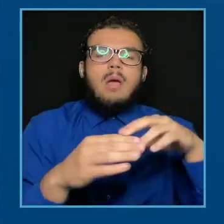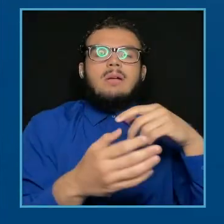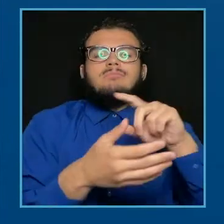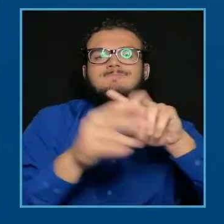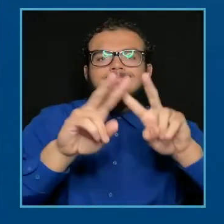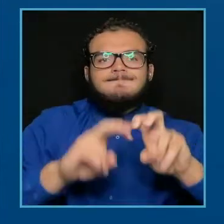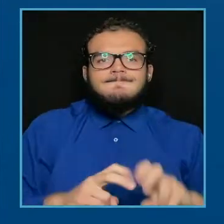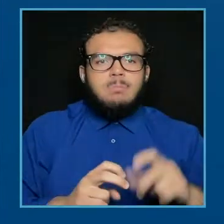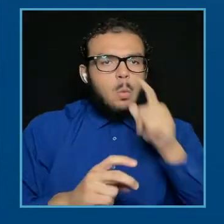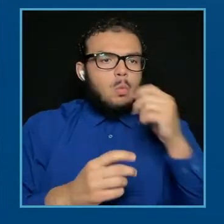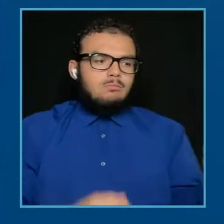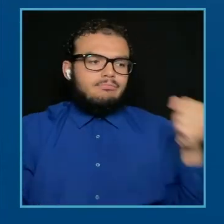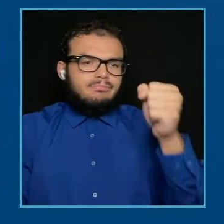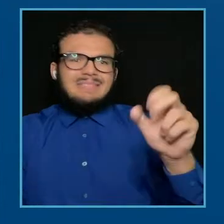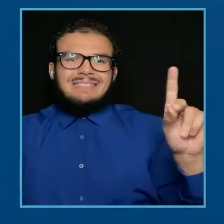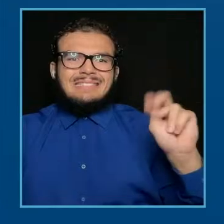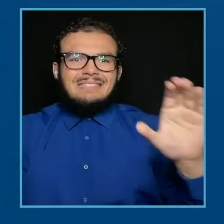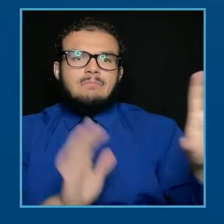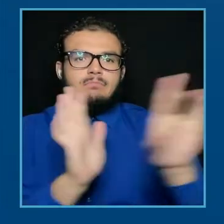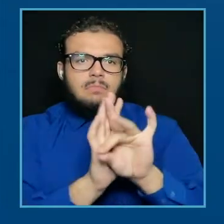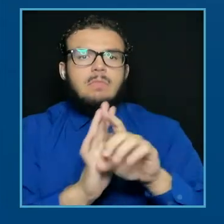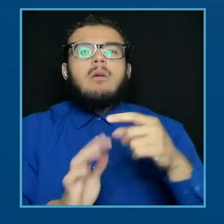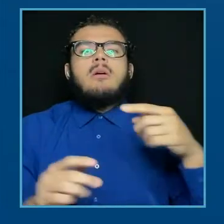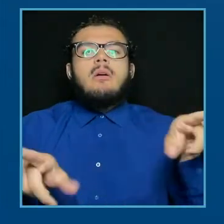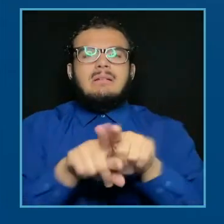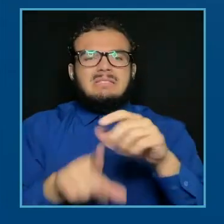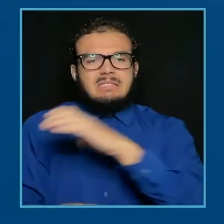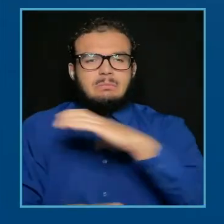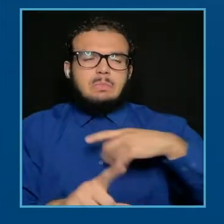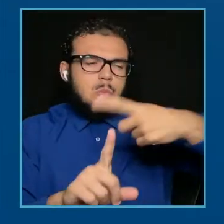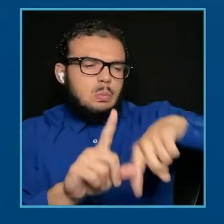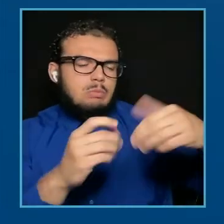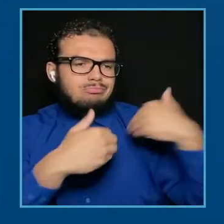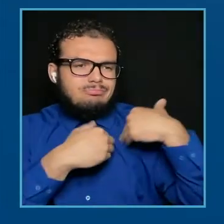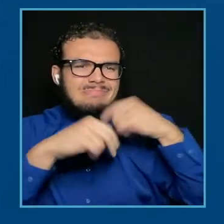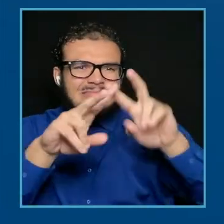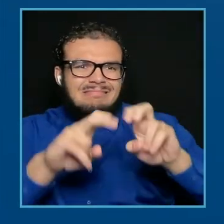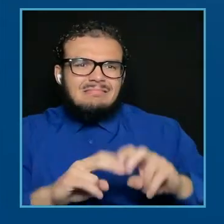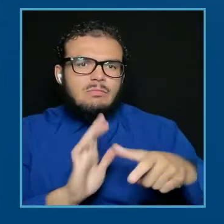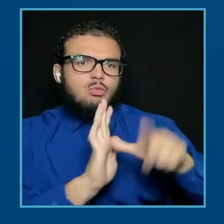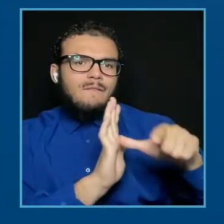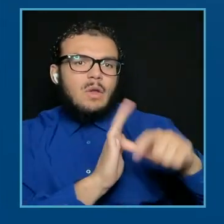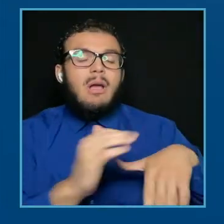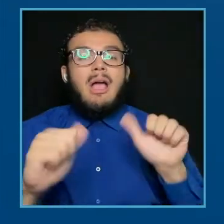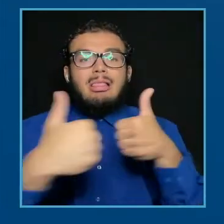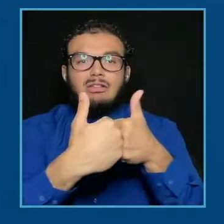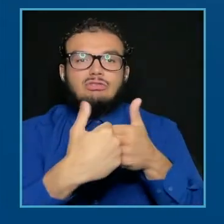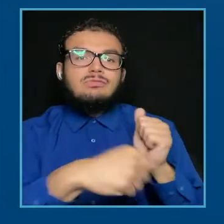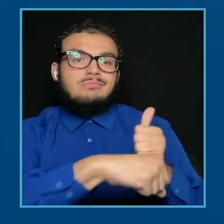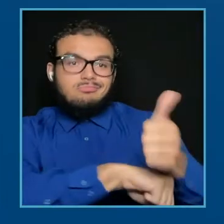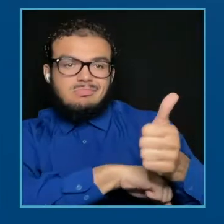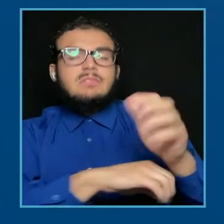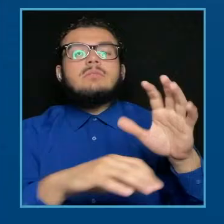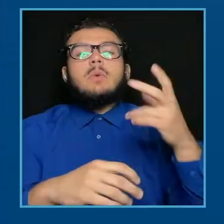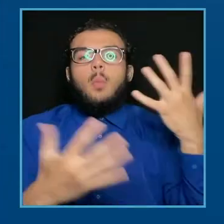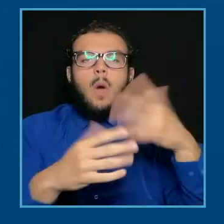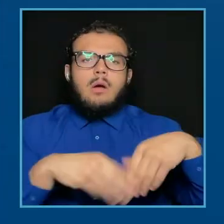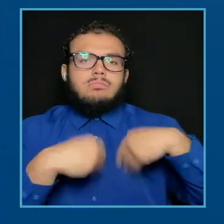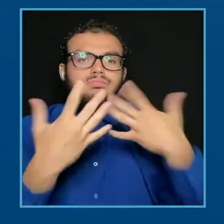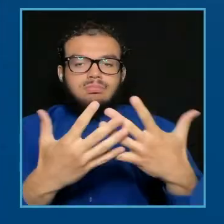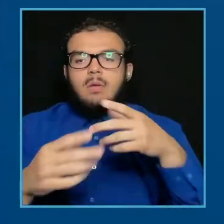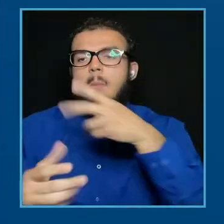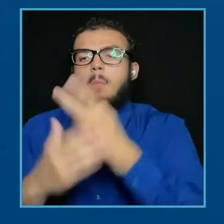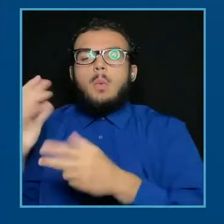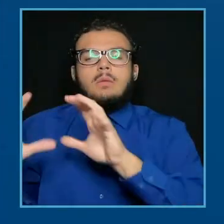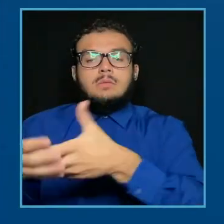to the DNC. As a committee, it is your responsibility to review the allegations in the challenge and the evidence and arguments presented by both sides, and based